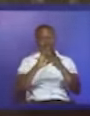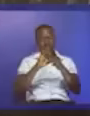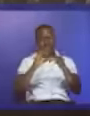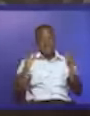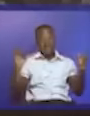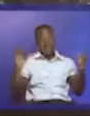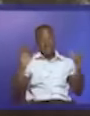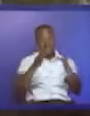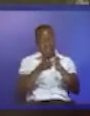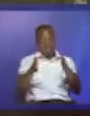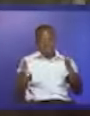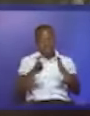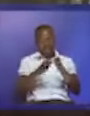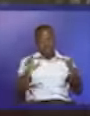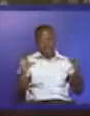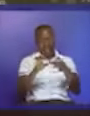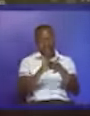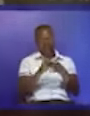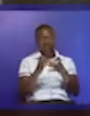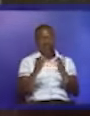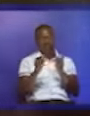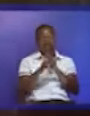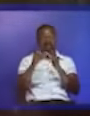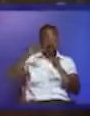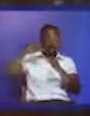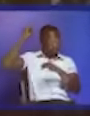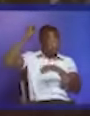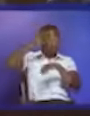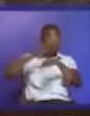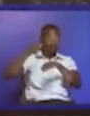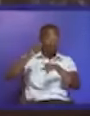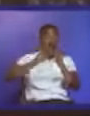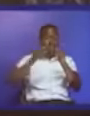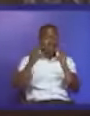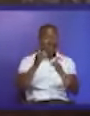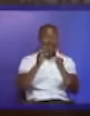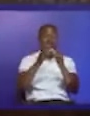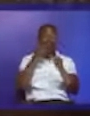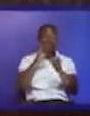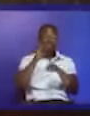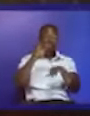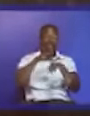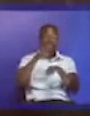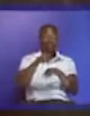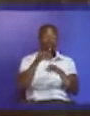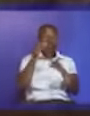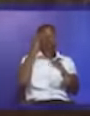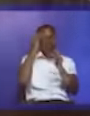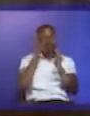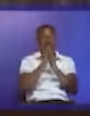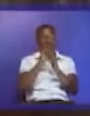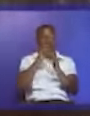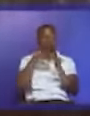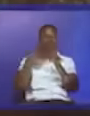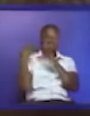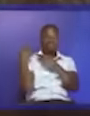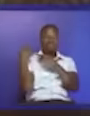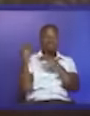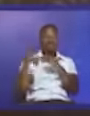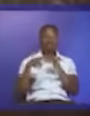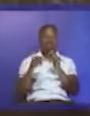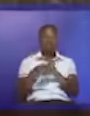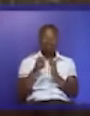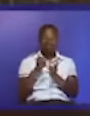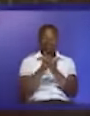I'm speaking. That anointing is coming on people. If it comes on you, just know that there is a mandate upon you to raise